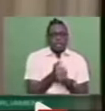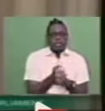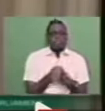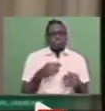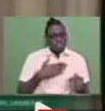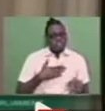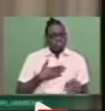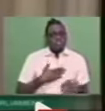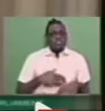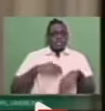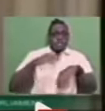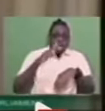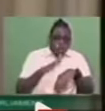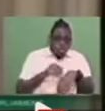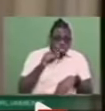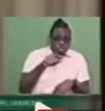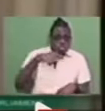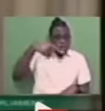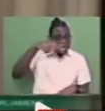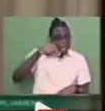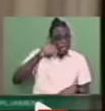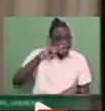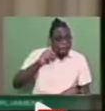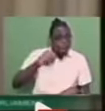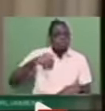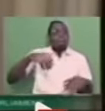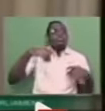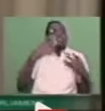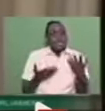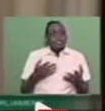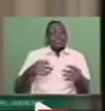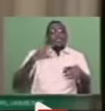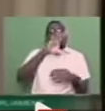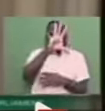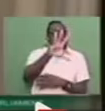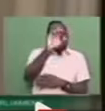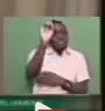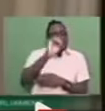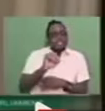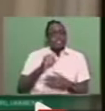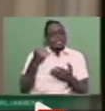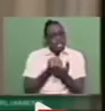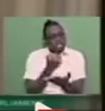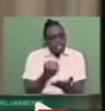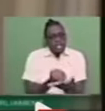a 5% pay cut in solidarity with suffering citizens.